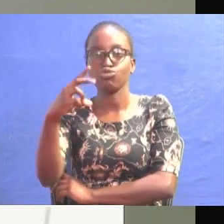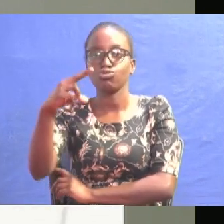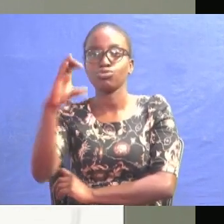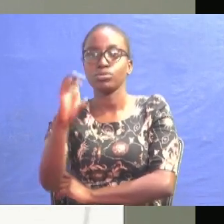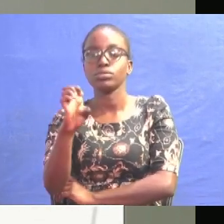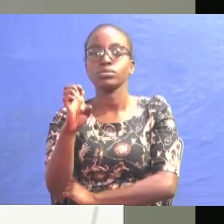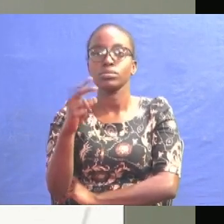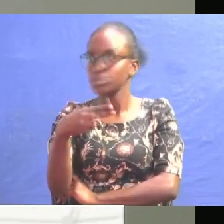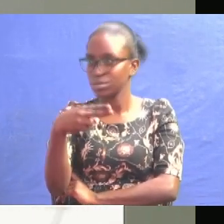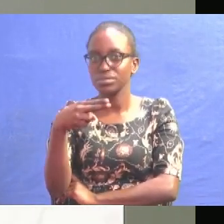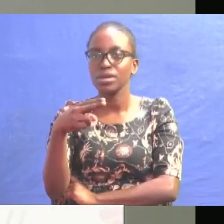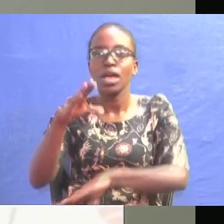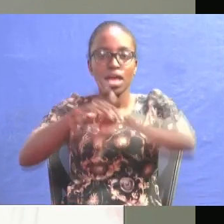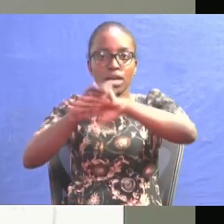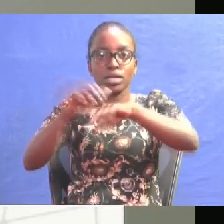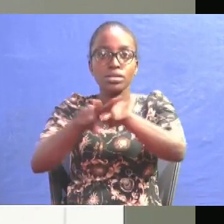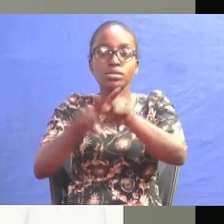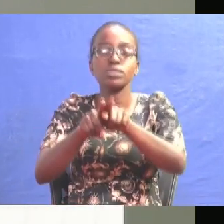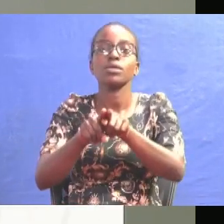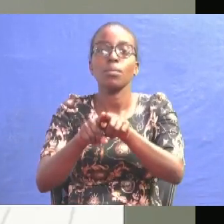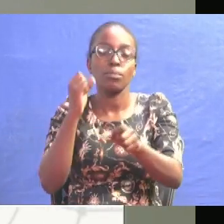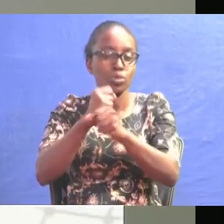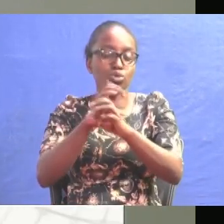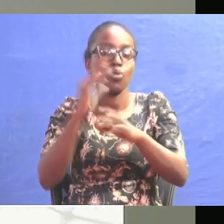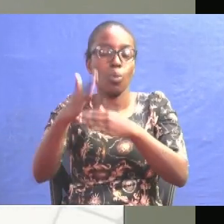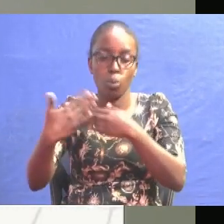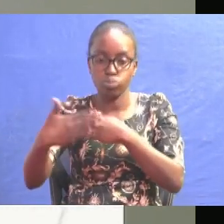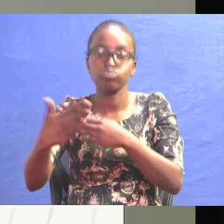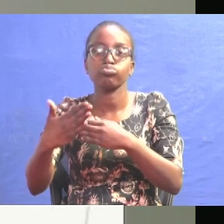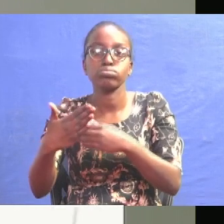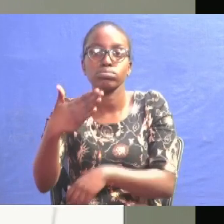speak English, as he has always been done. All right. In terms of